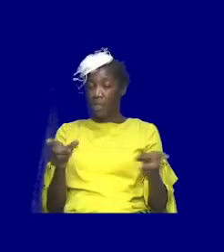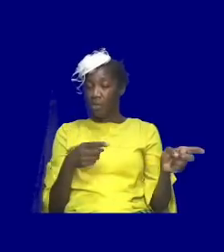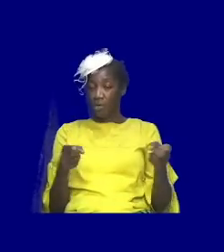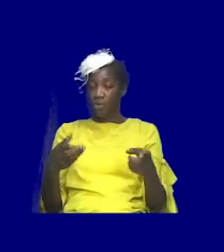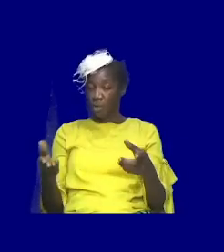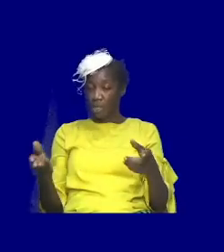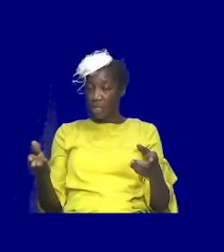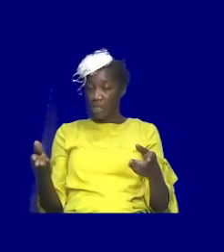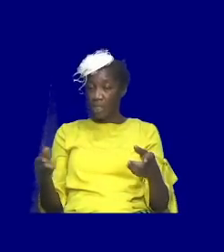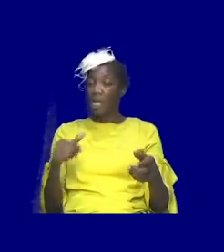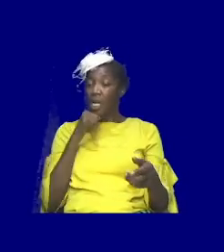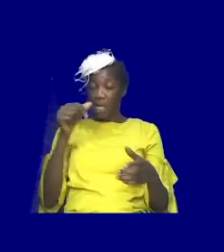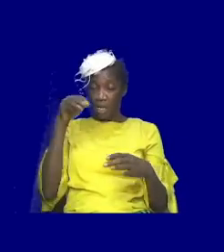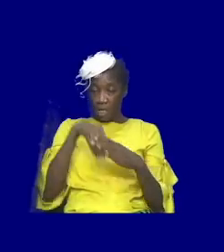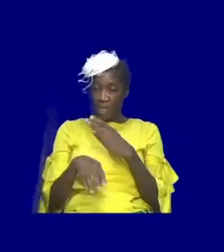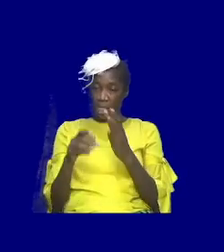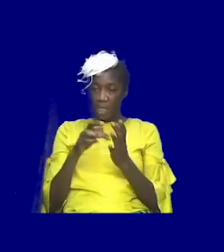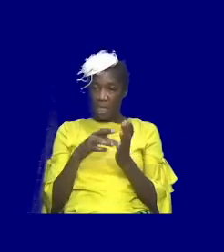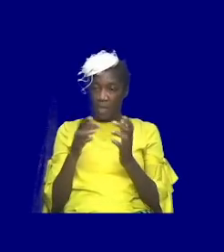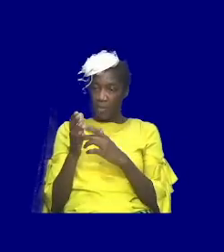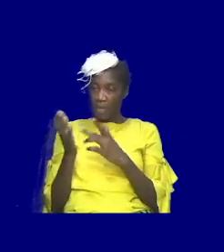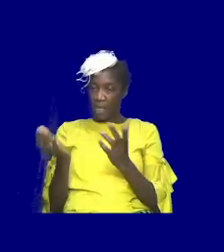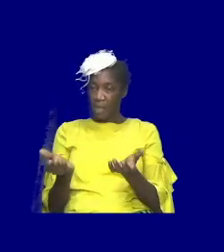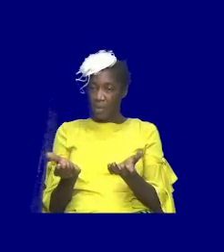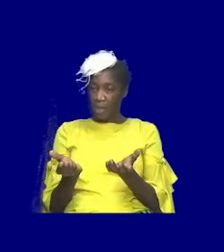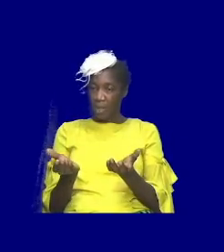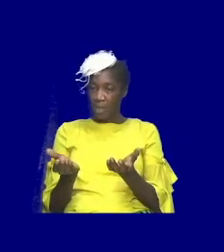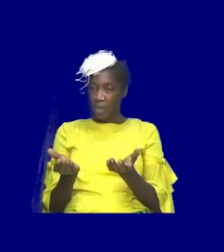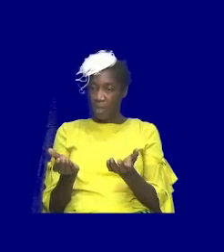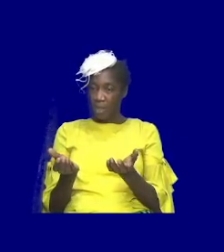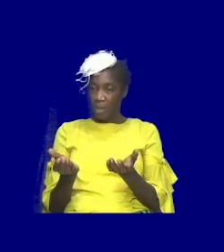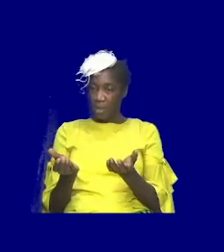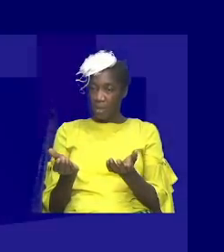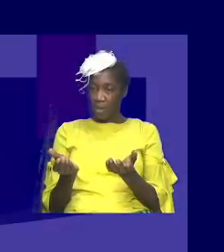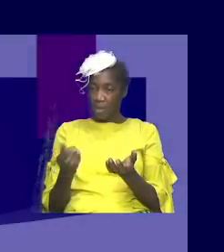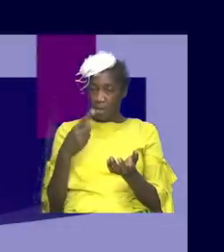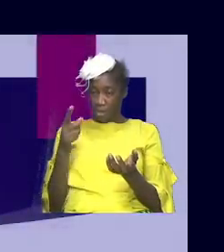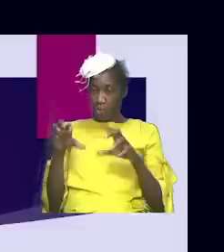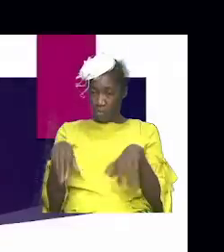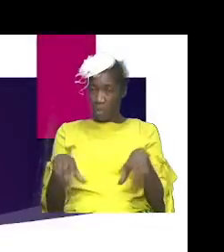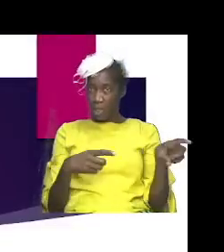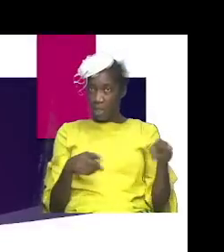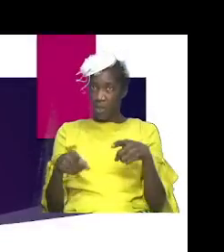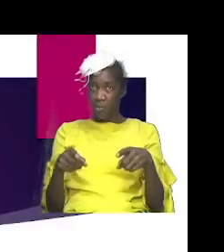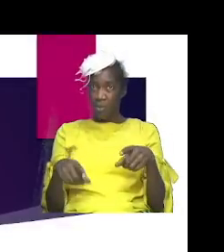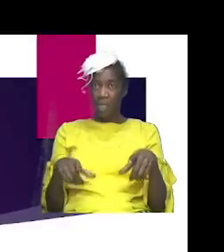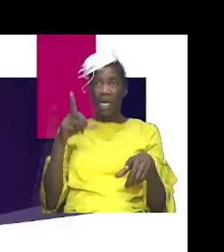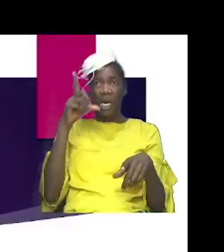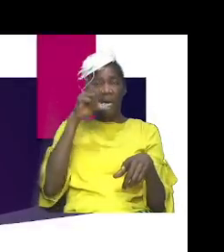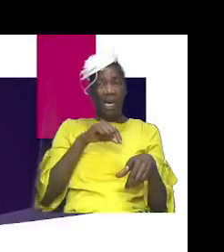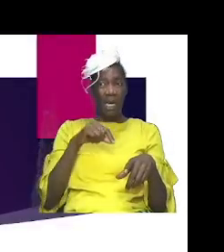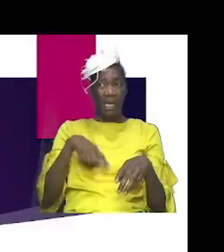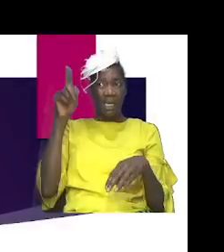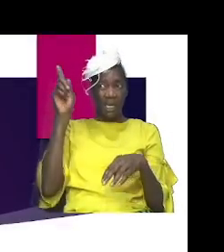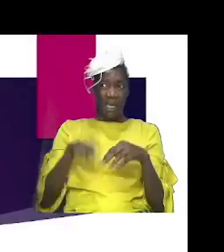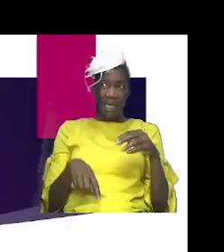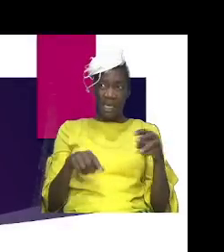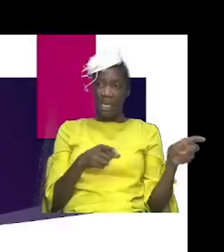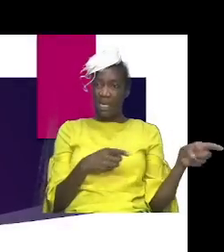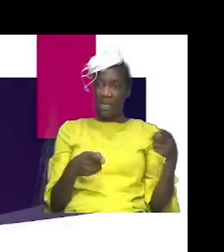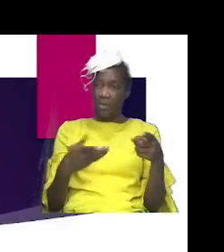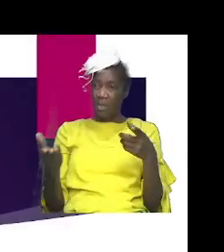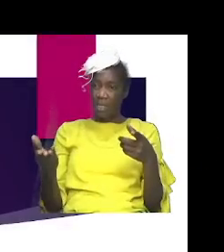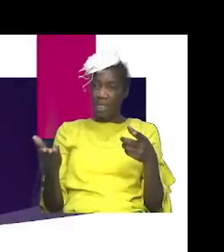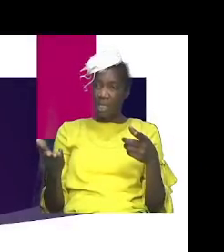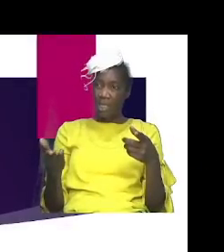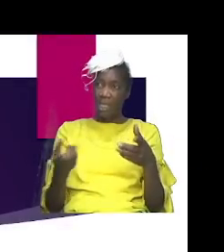Bible speak against it. But you talk to the Lord and him impress upon you, so you can do it. That's a lie. You cannot do it. And you